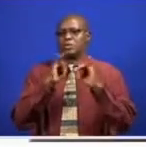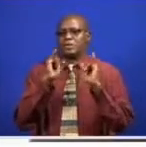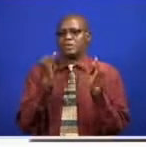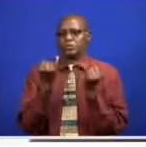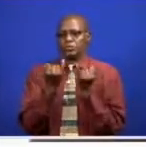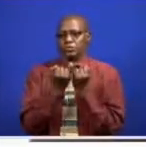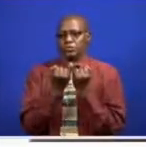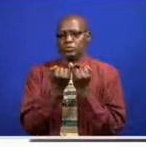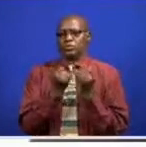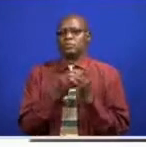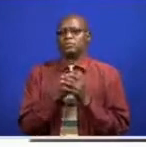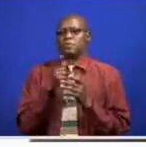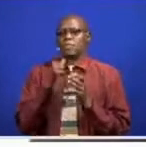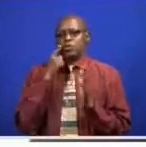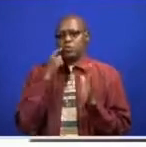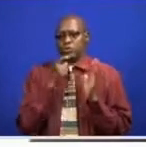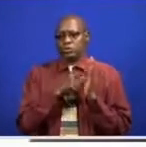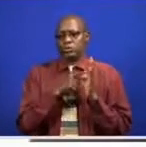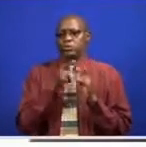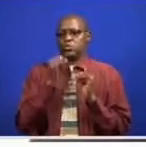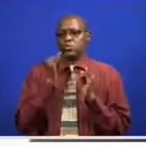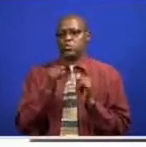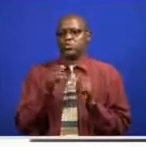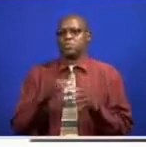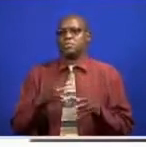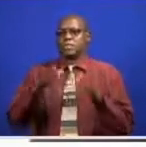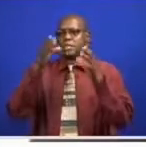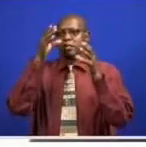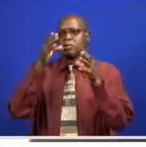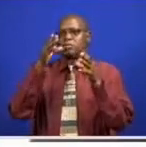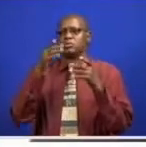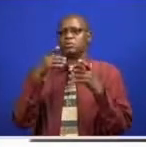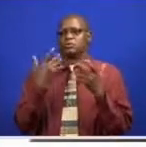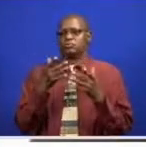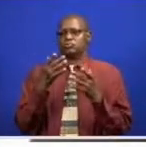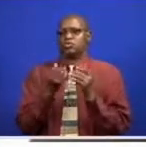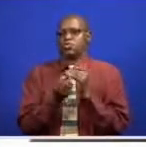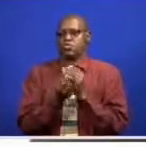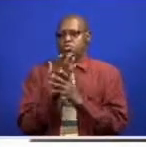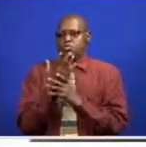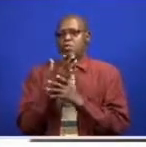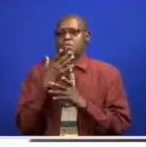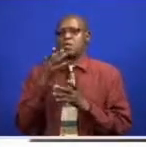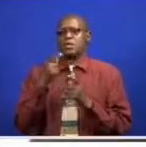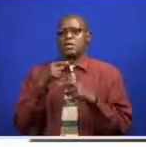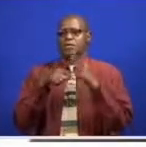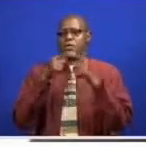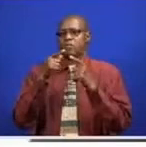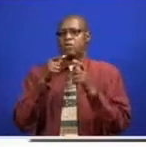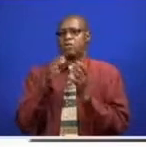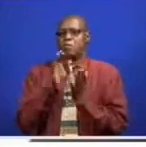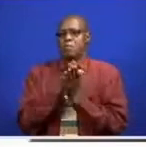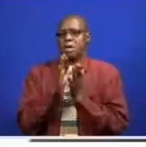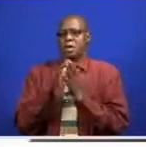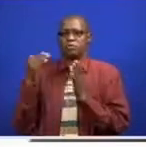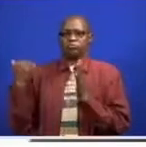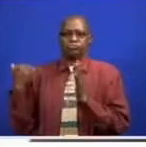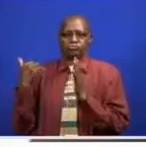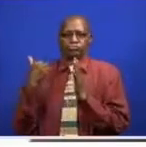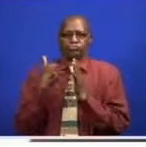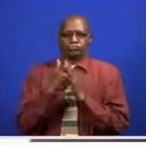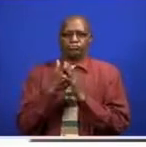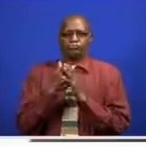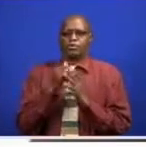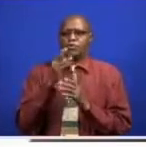head of state also noted that the new building symbolized the exponential growth of the Trade and Development Bank since its inception